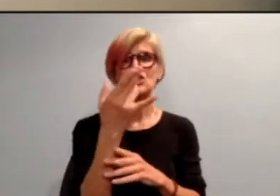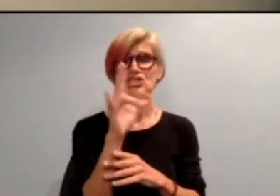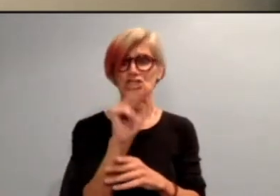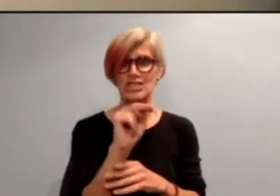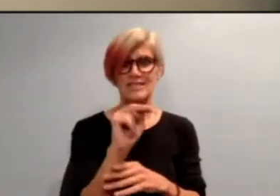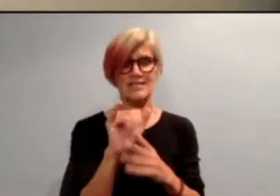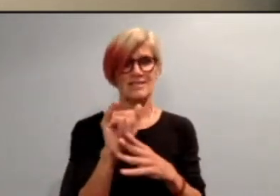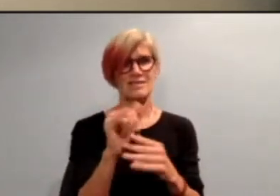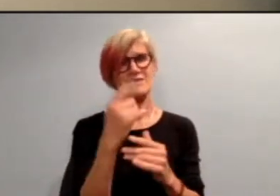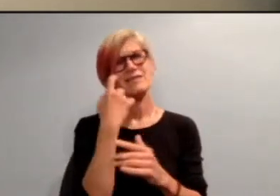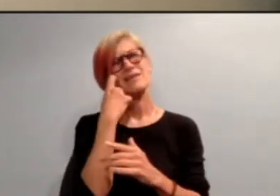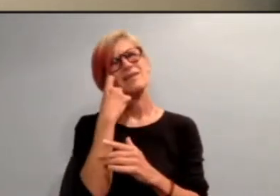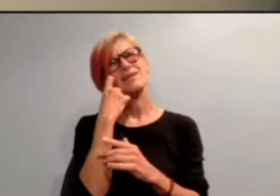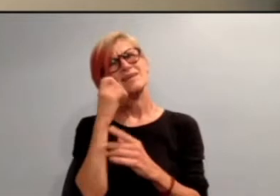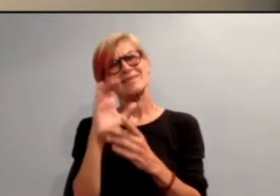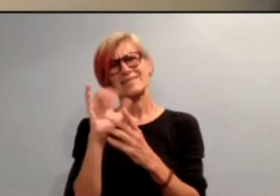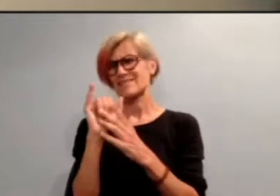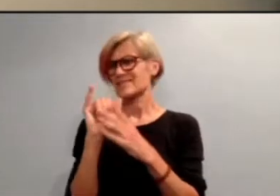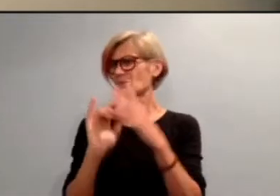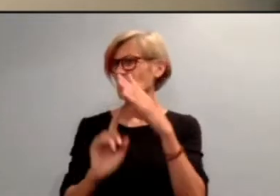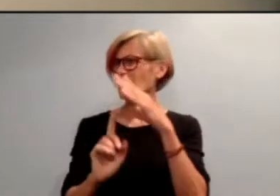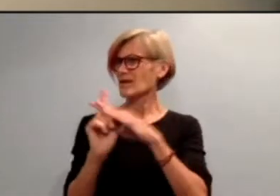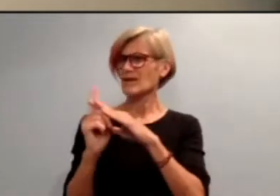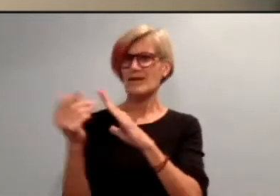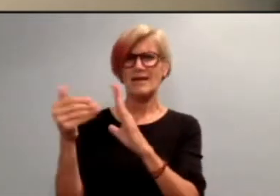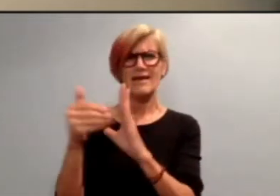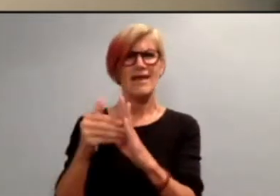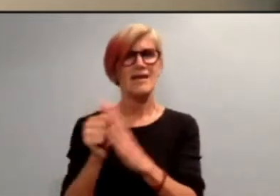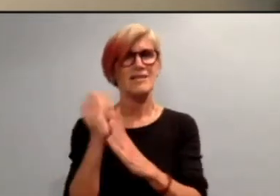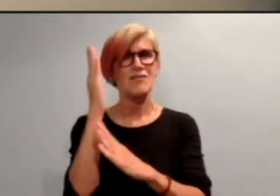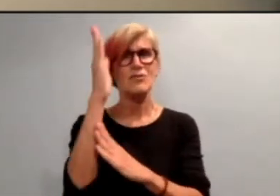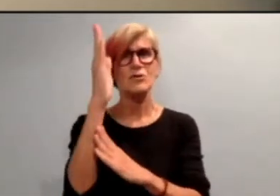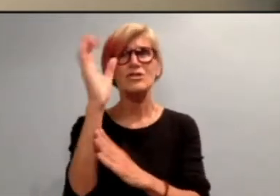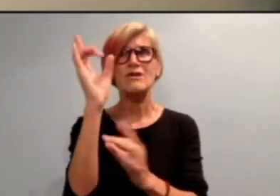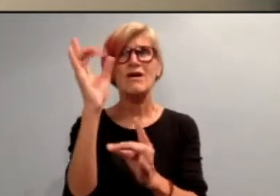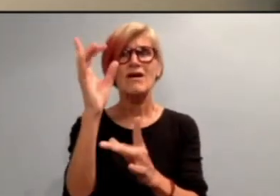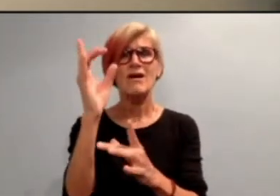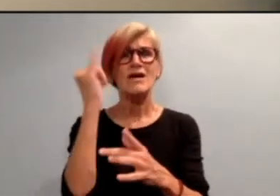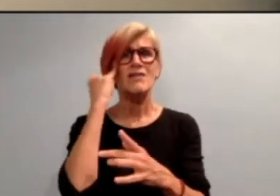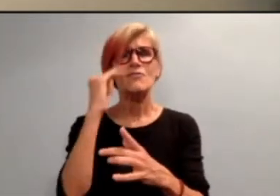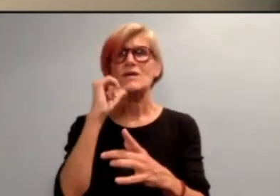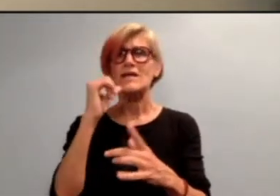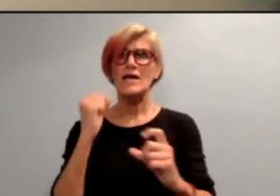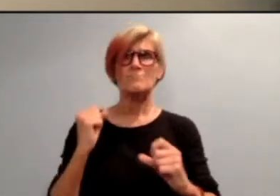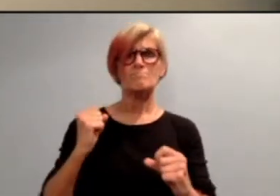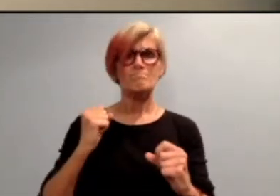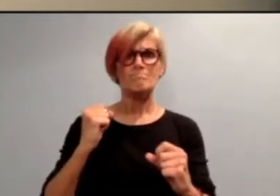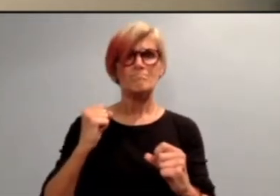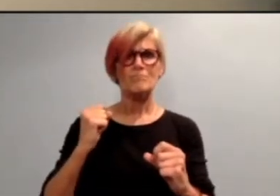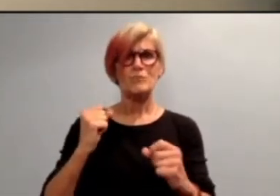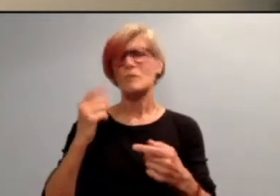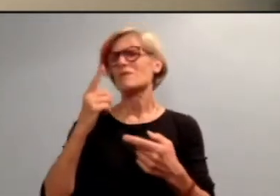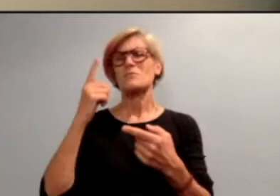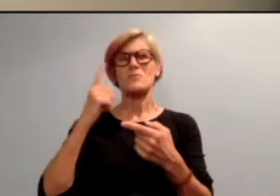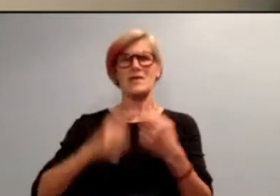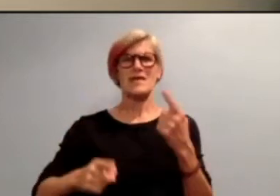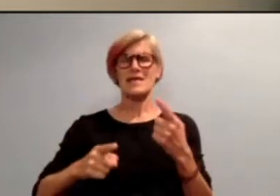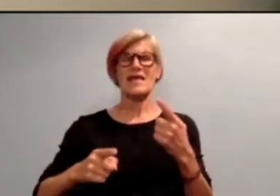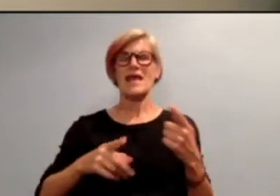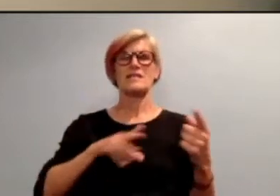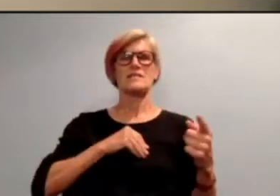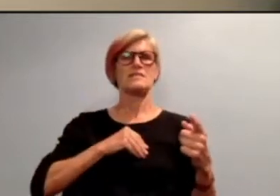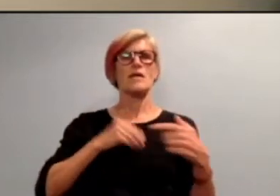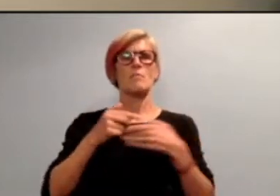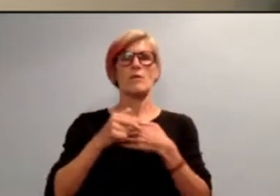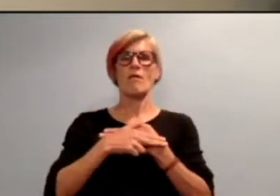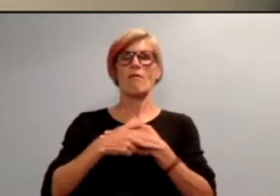don't stand up against hate. We simply cannot accept being othered any longer. We simply can't bow down our heads